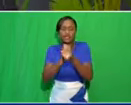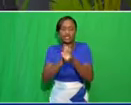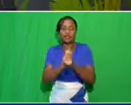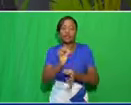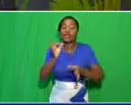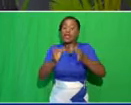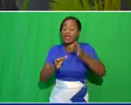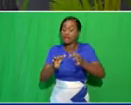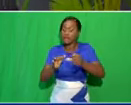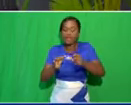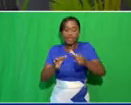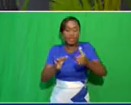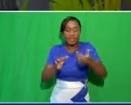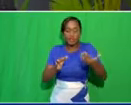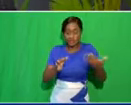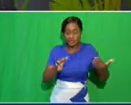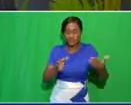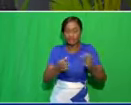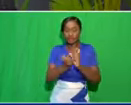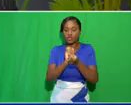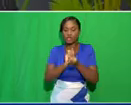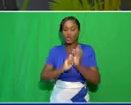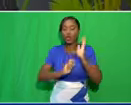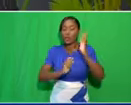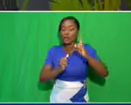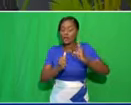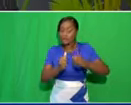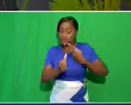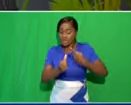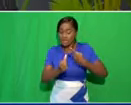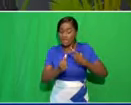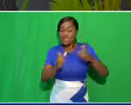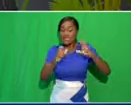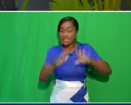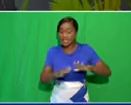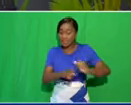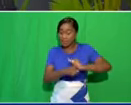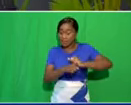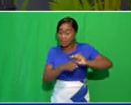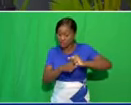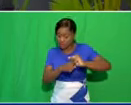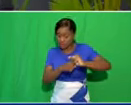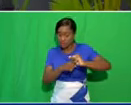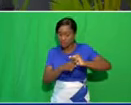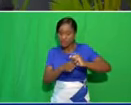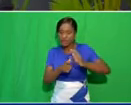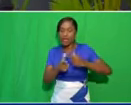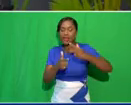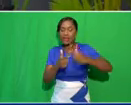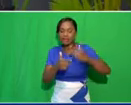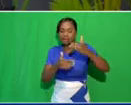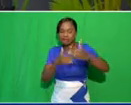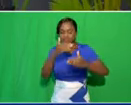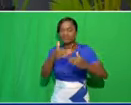is going to happen, it has to be prototyped, and it's going to occur in the